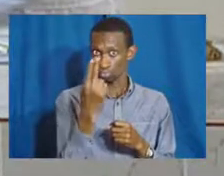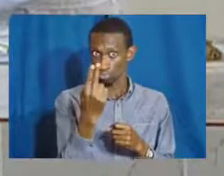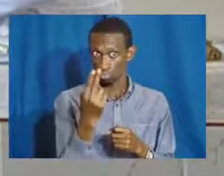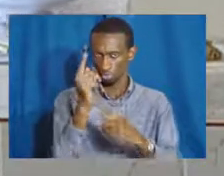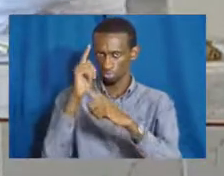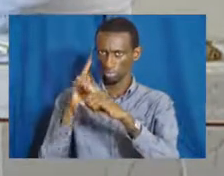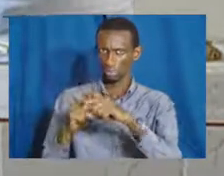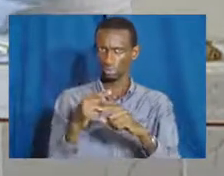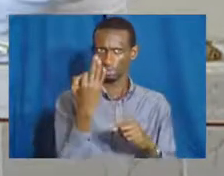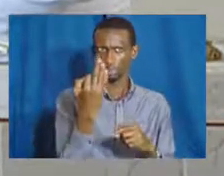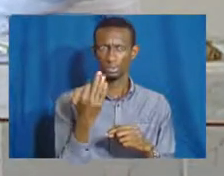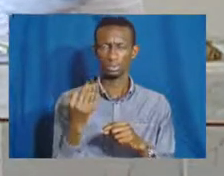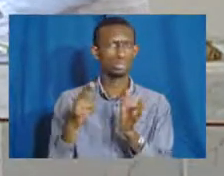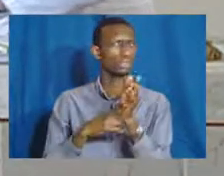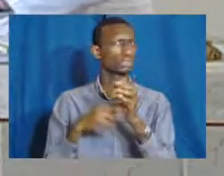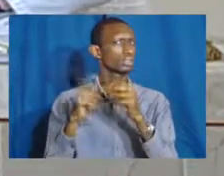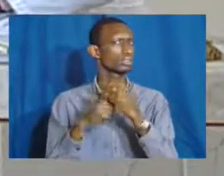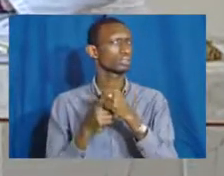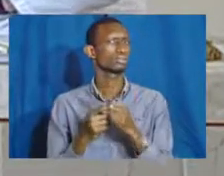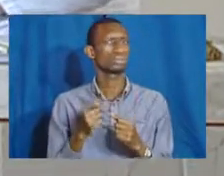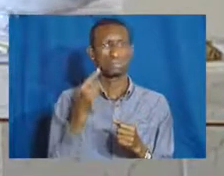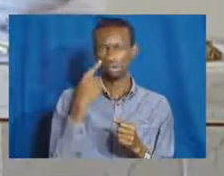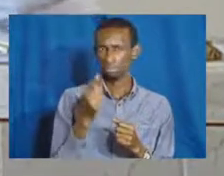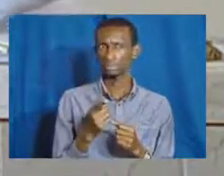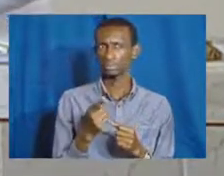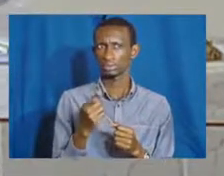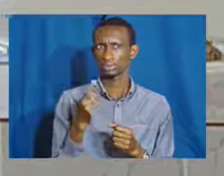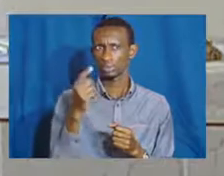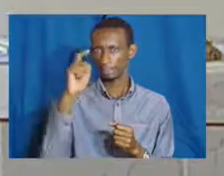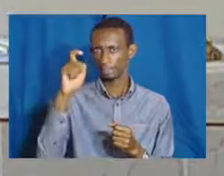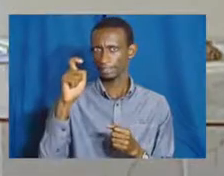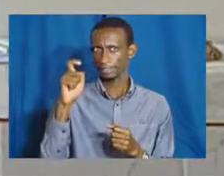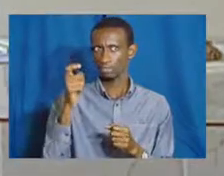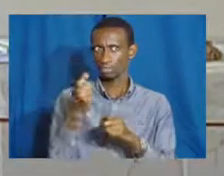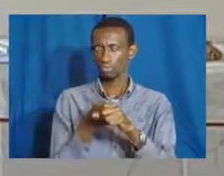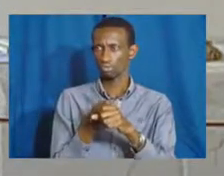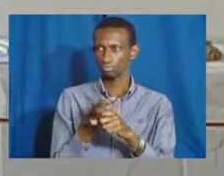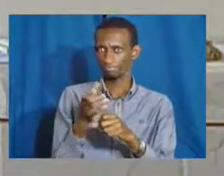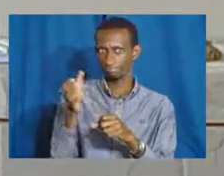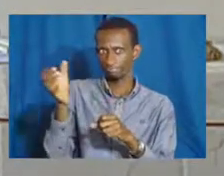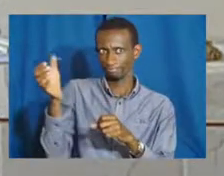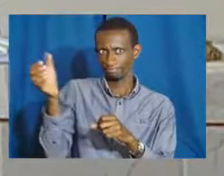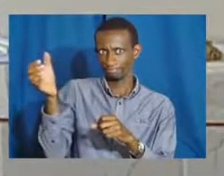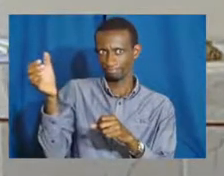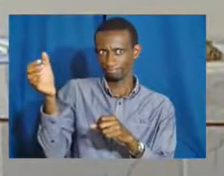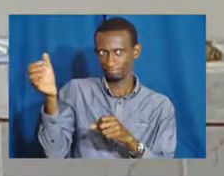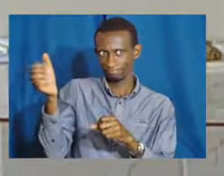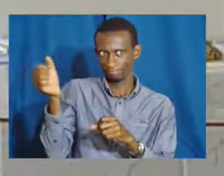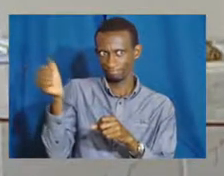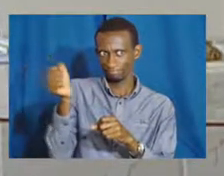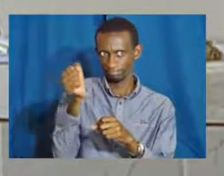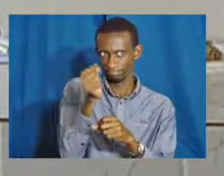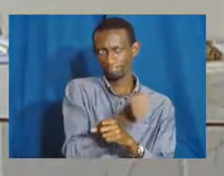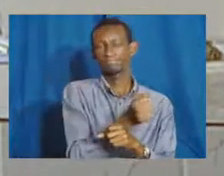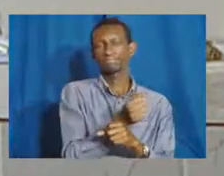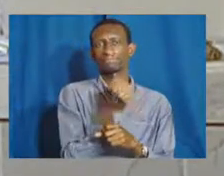3, is 6. So we move x to the left-hand side. I'll be having 2x minus 2x, which